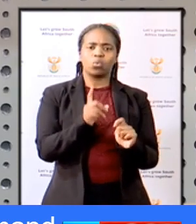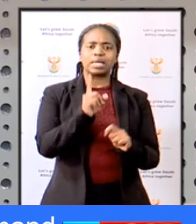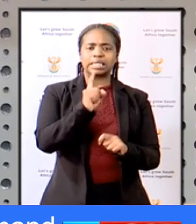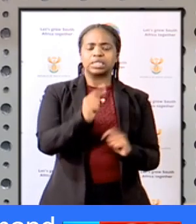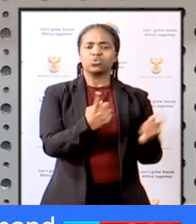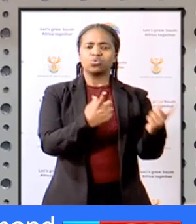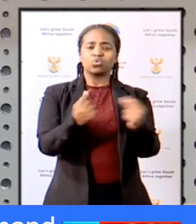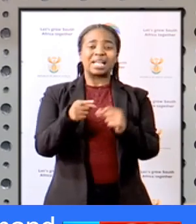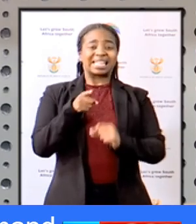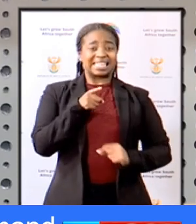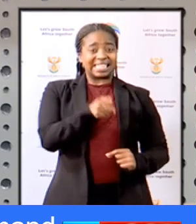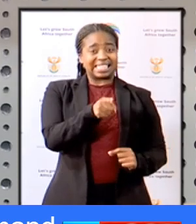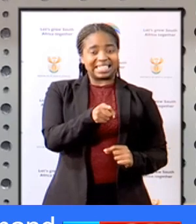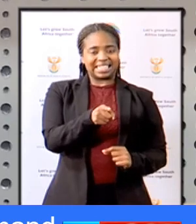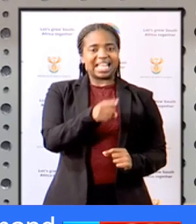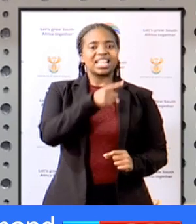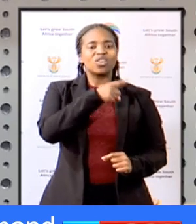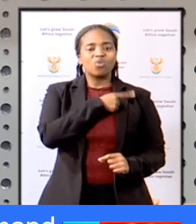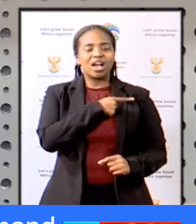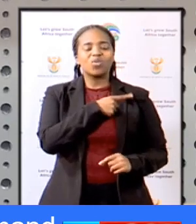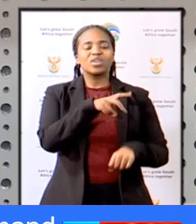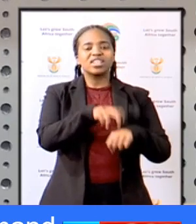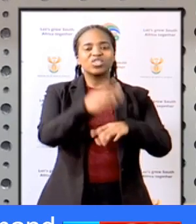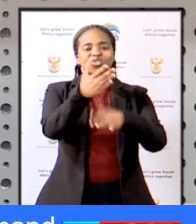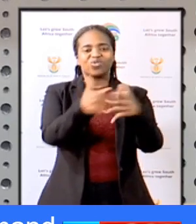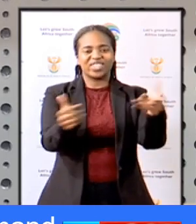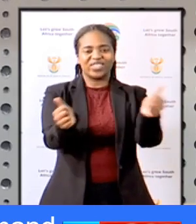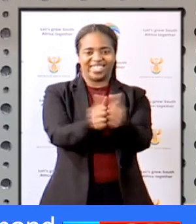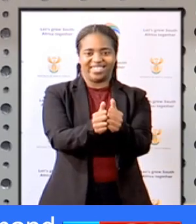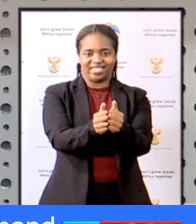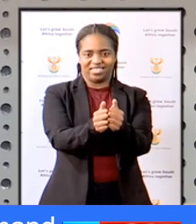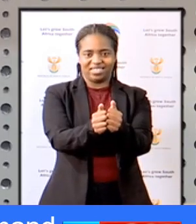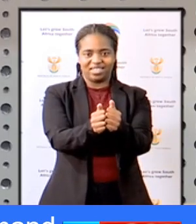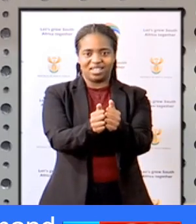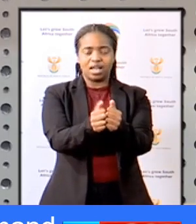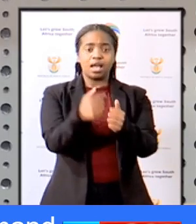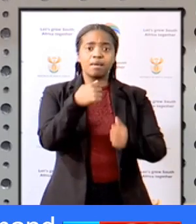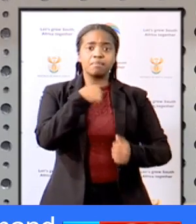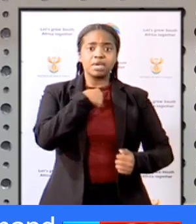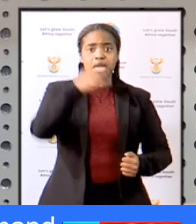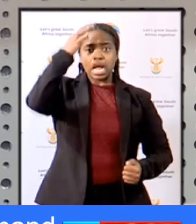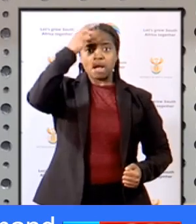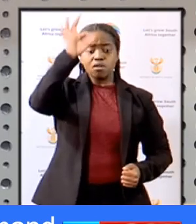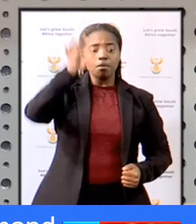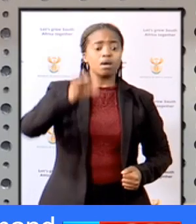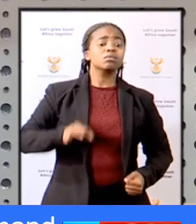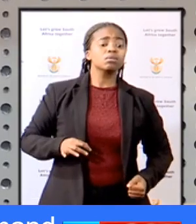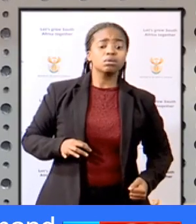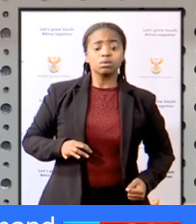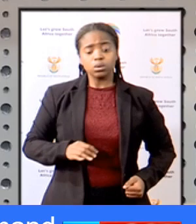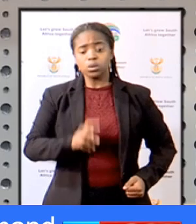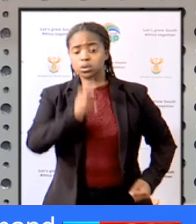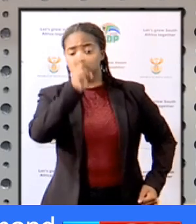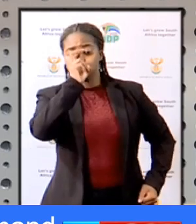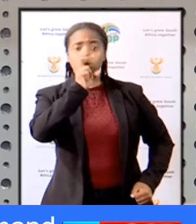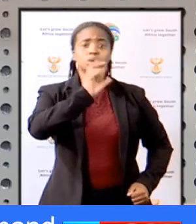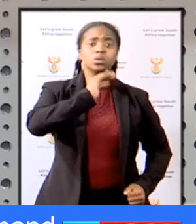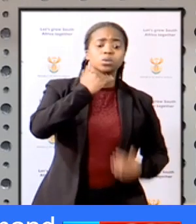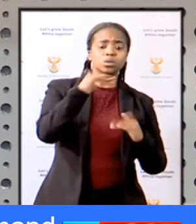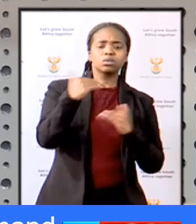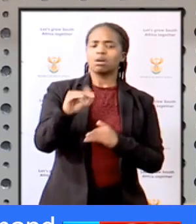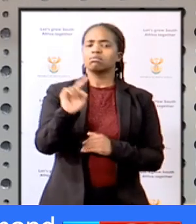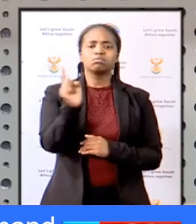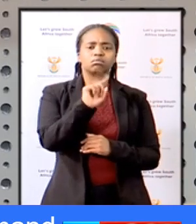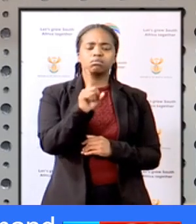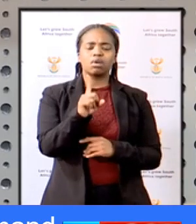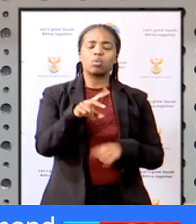This is the essence of the collaborative approach. It's that we're in this together. It's not government want to restrict someone. It's